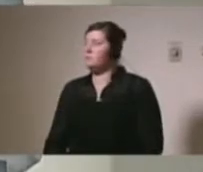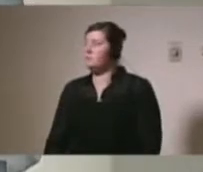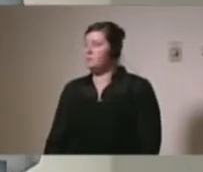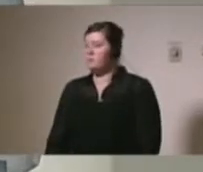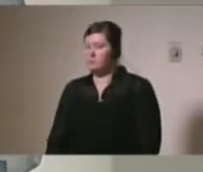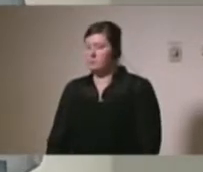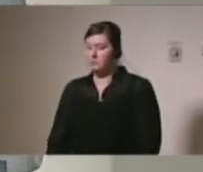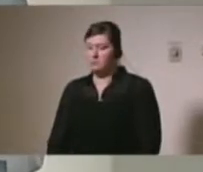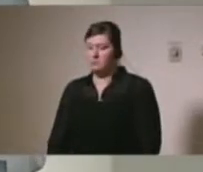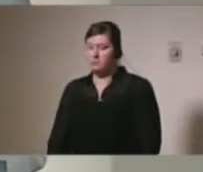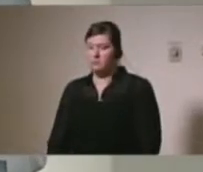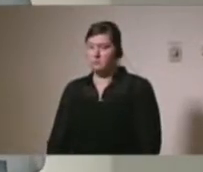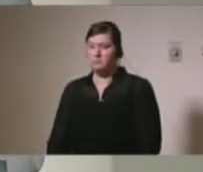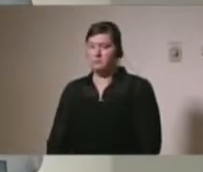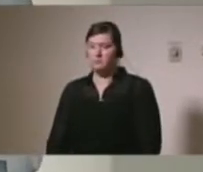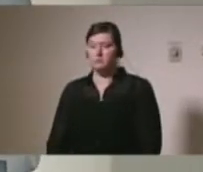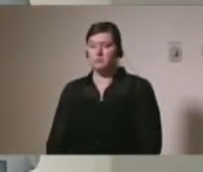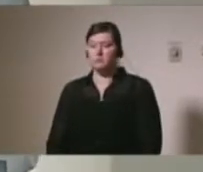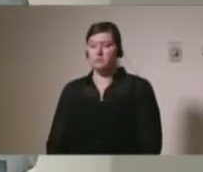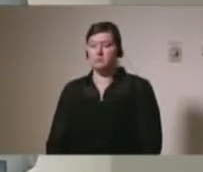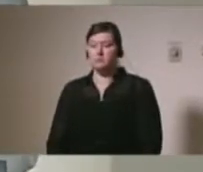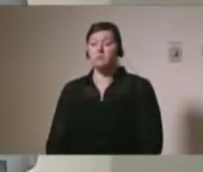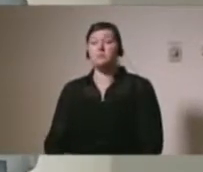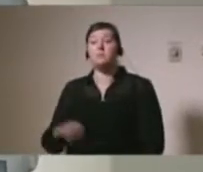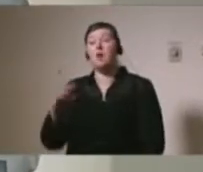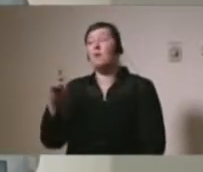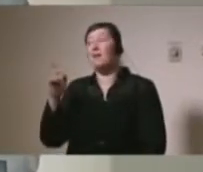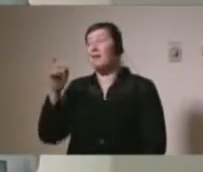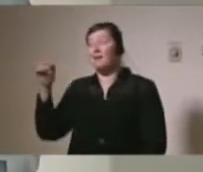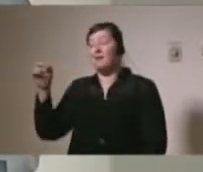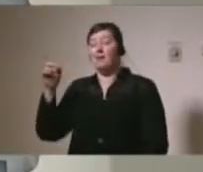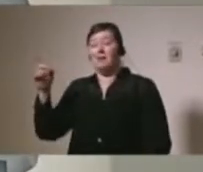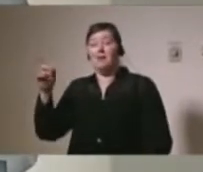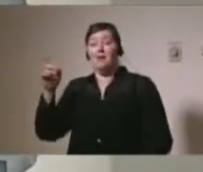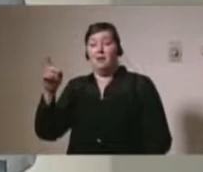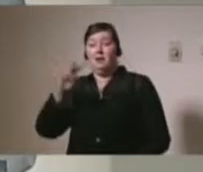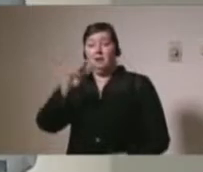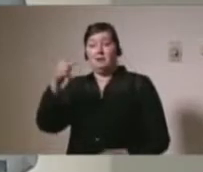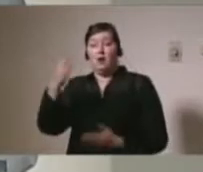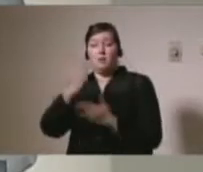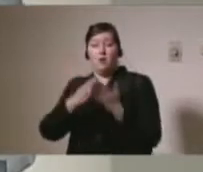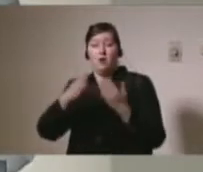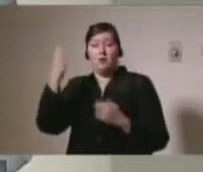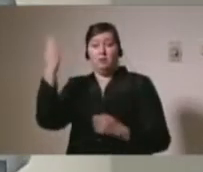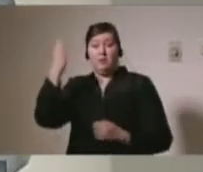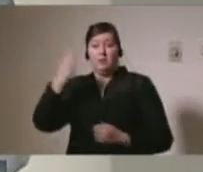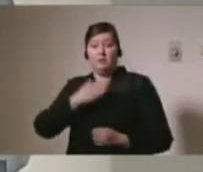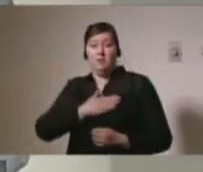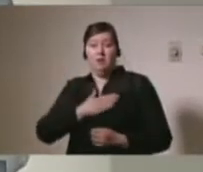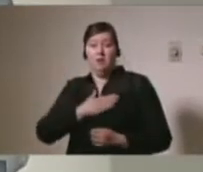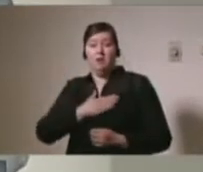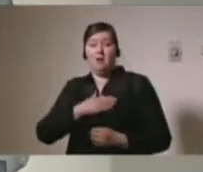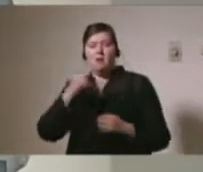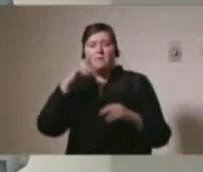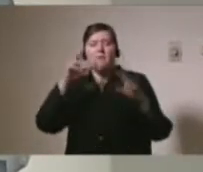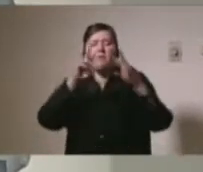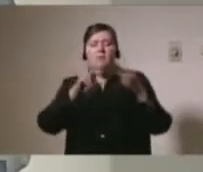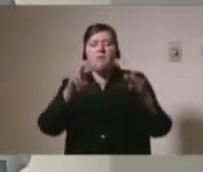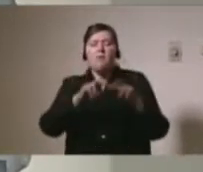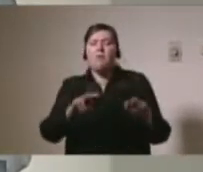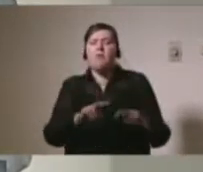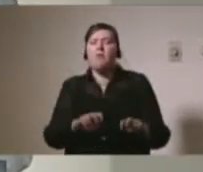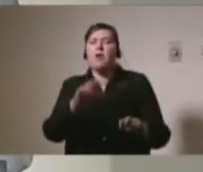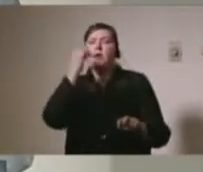an analysis of the services Italian Post now offers.